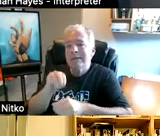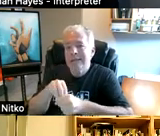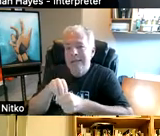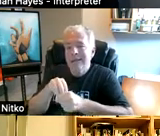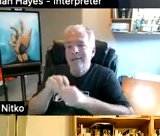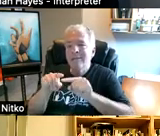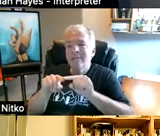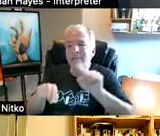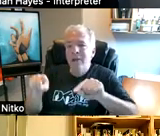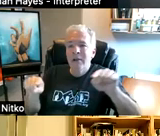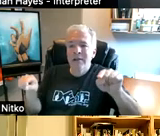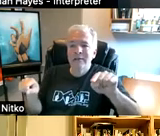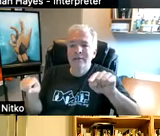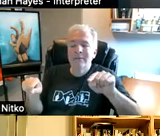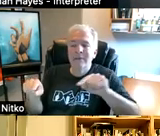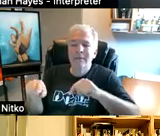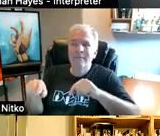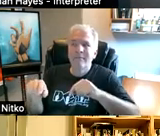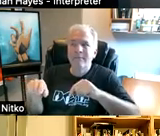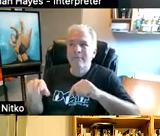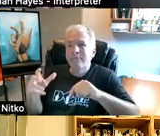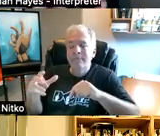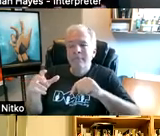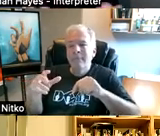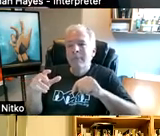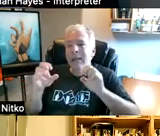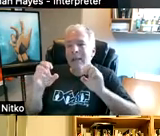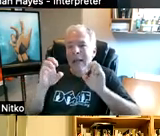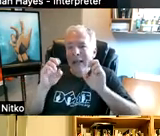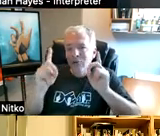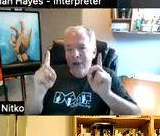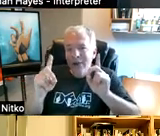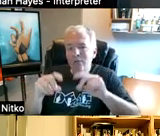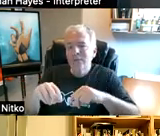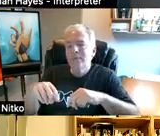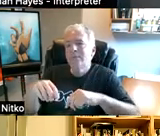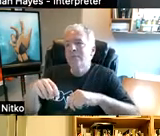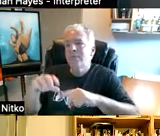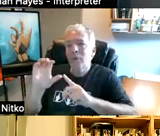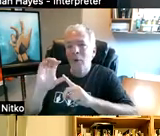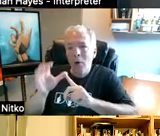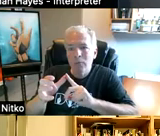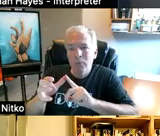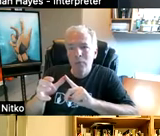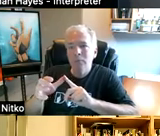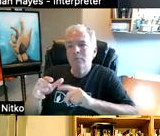hearing, deaf blind, and anybody who fits into that category. There's just a variety